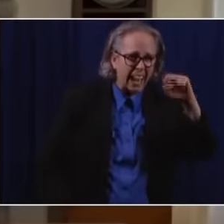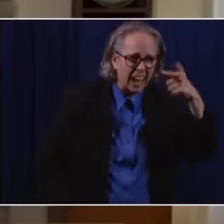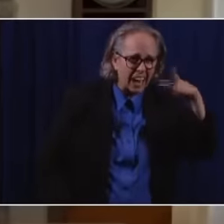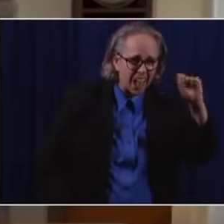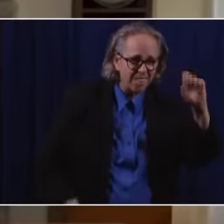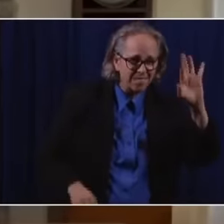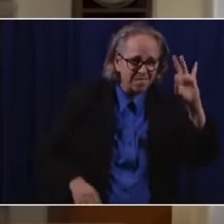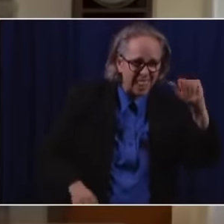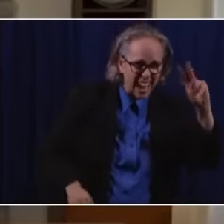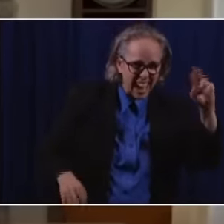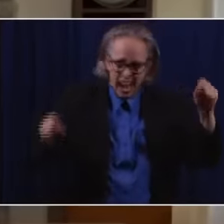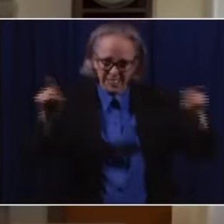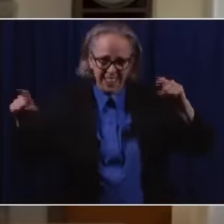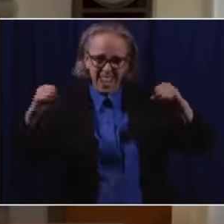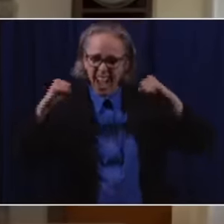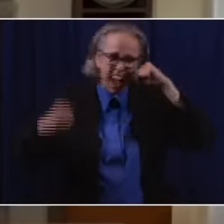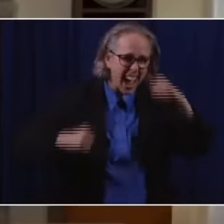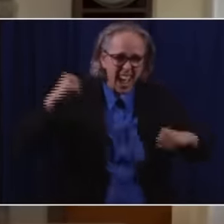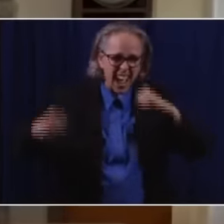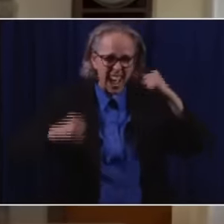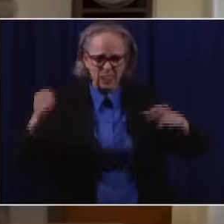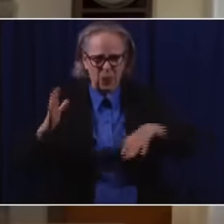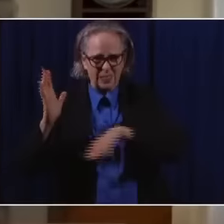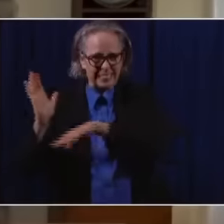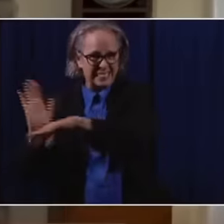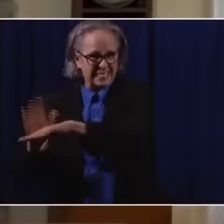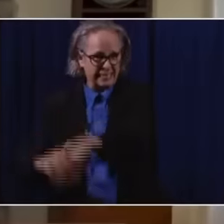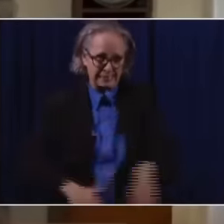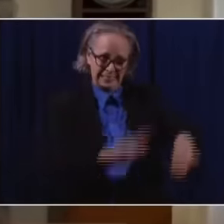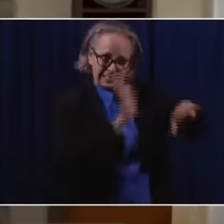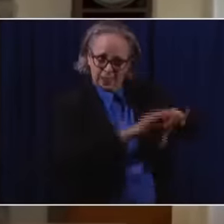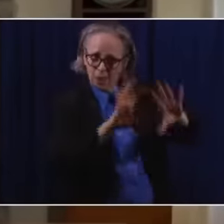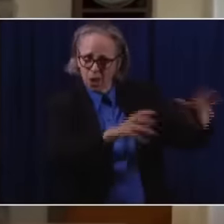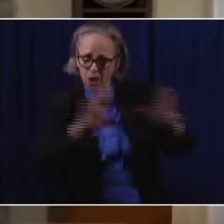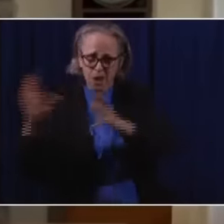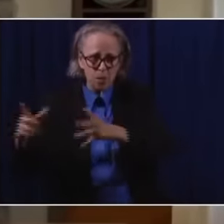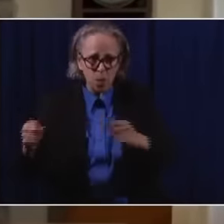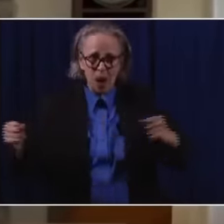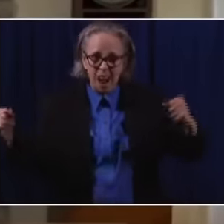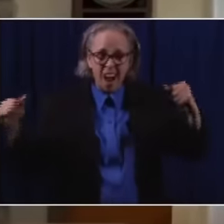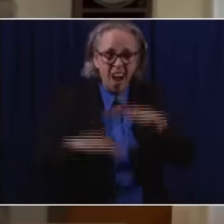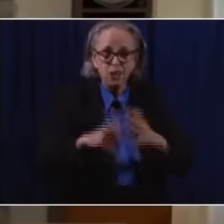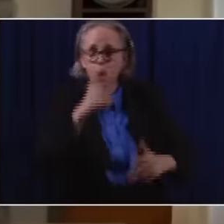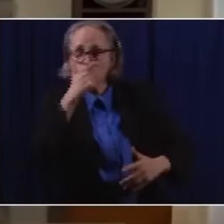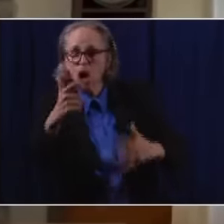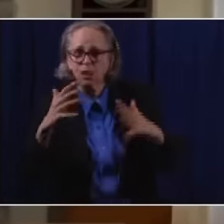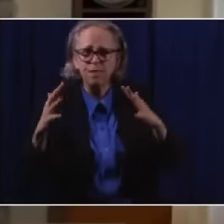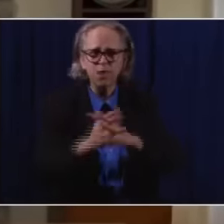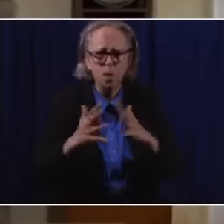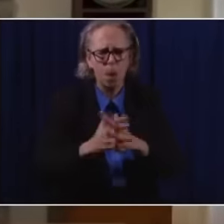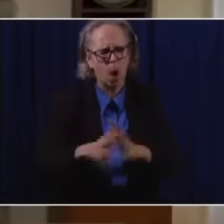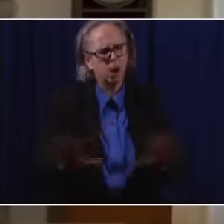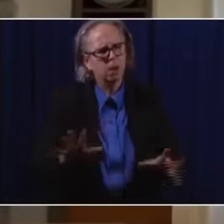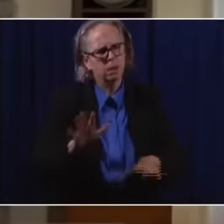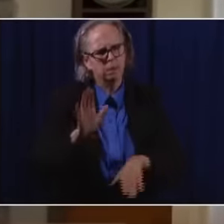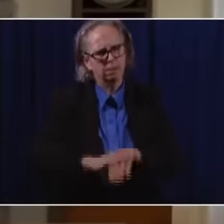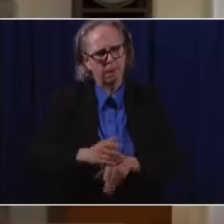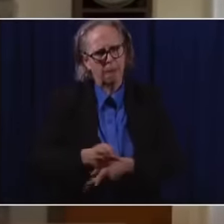that is, as we get together to watch football, just be careful. If you're not in your direct